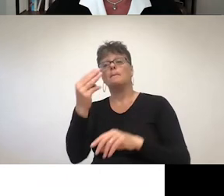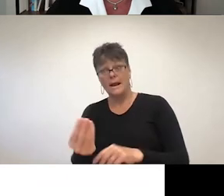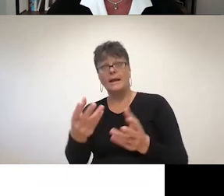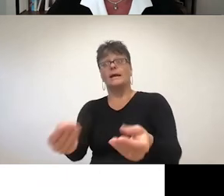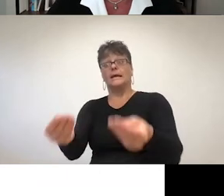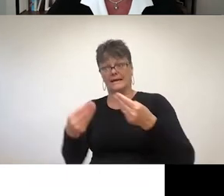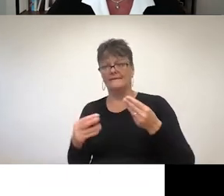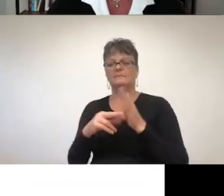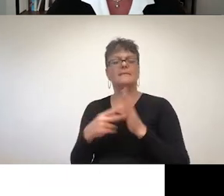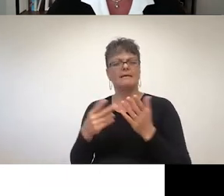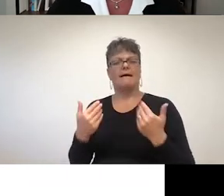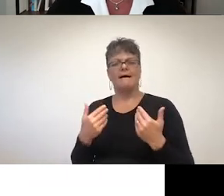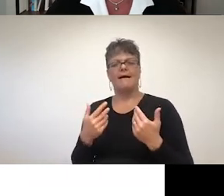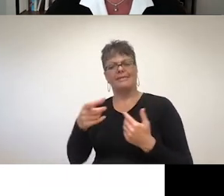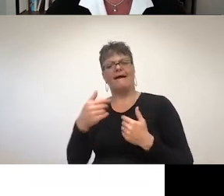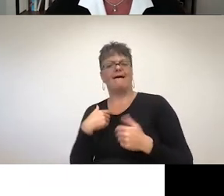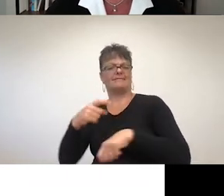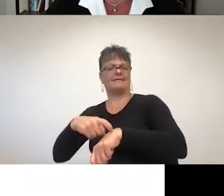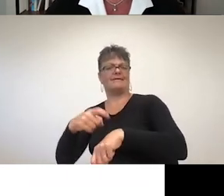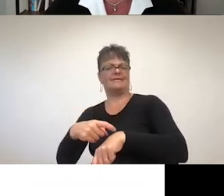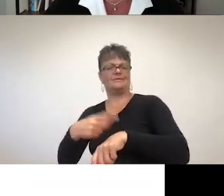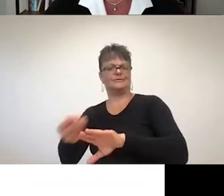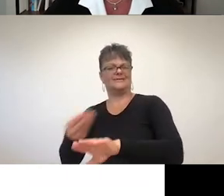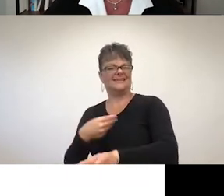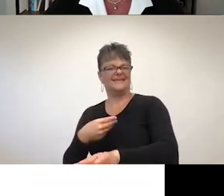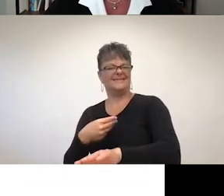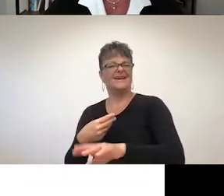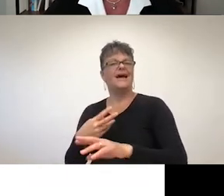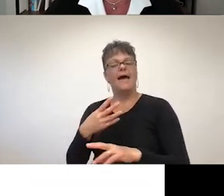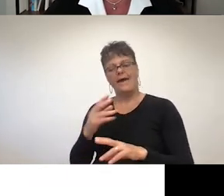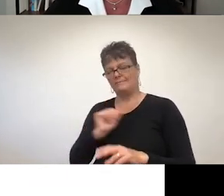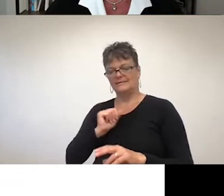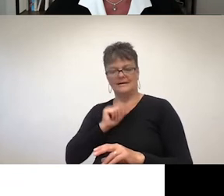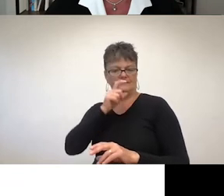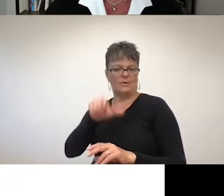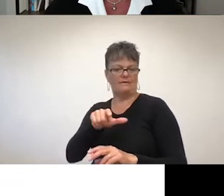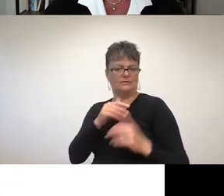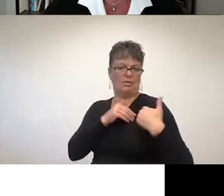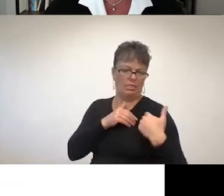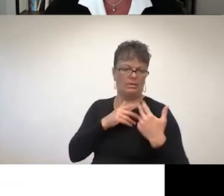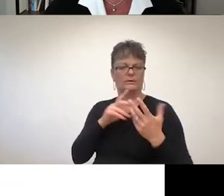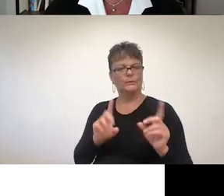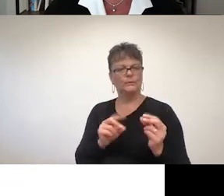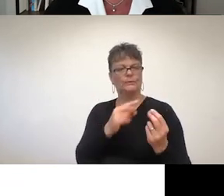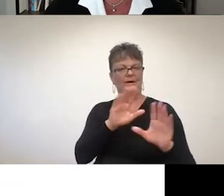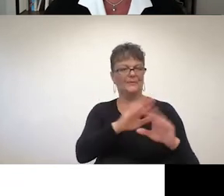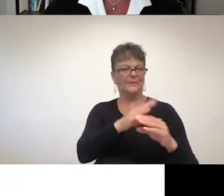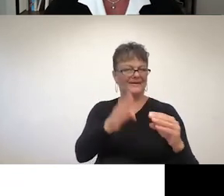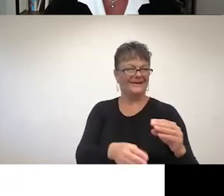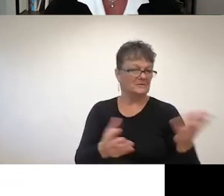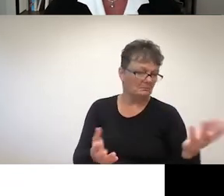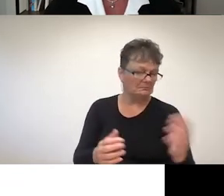to submit. So think about strategic scheduling in terms of protecting your time as well. I have two more